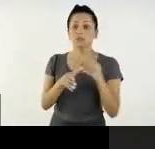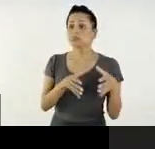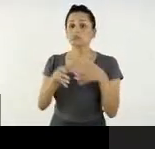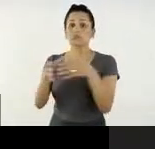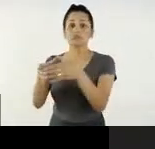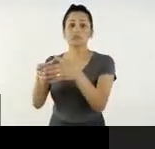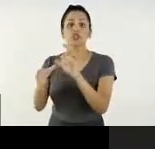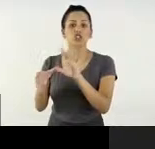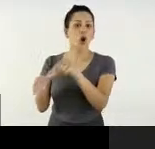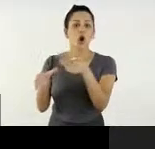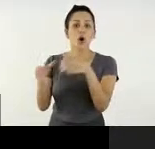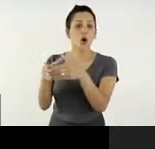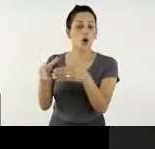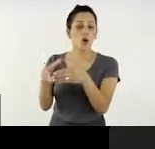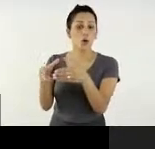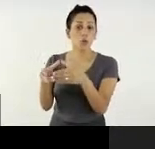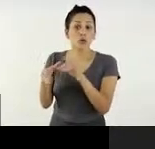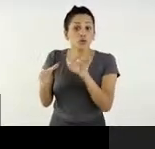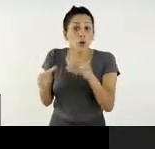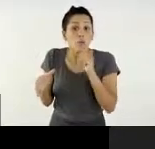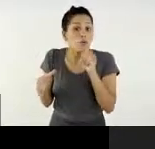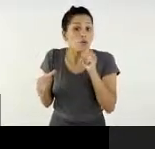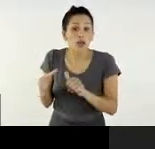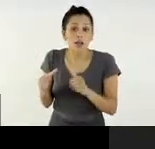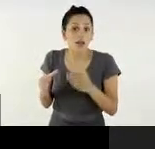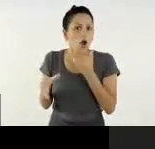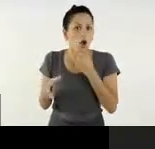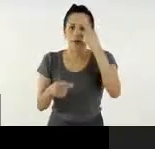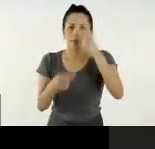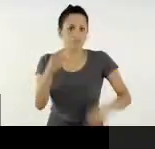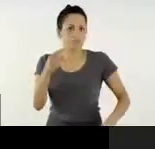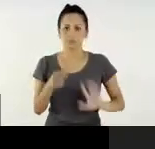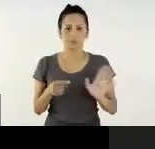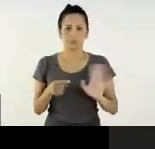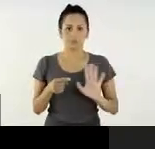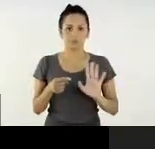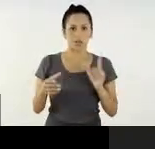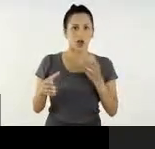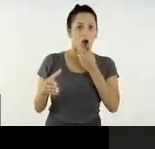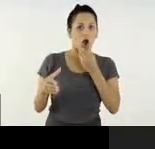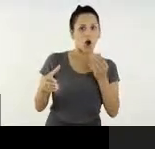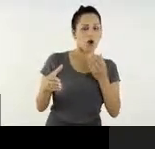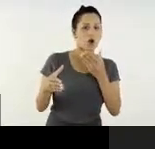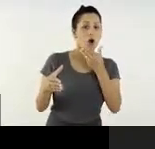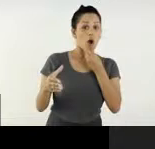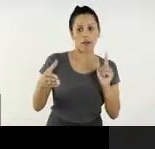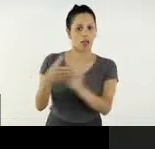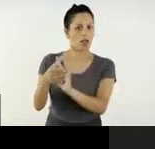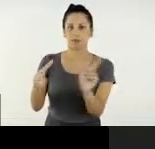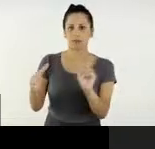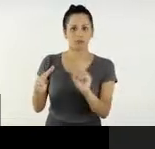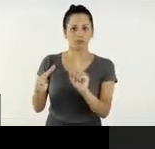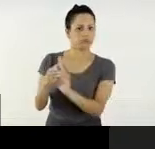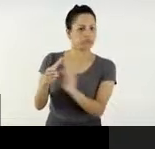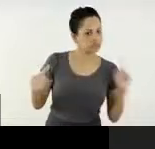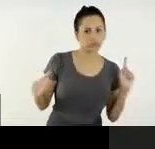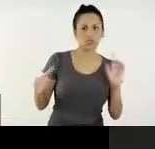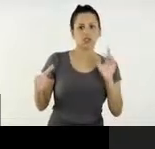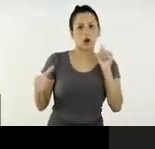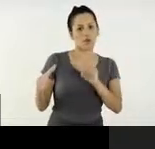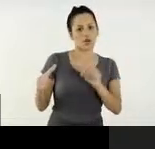might mention, you can see the artist book. The full title of the artist book is shown here in caption, but I'll read it out loud